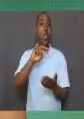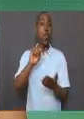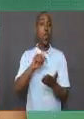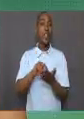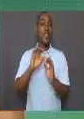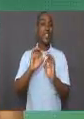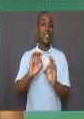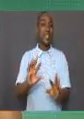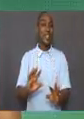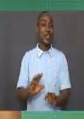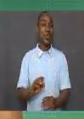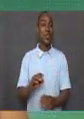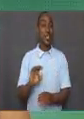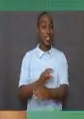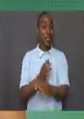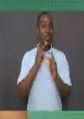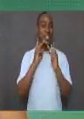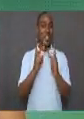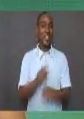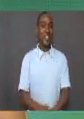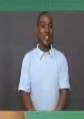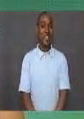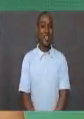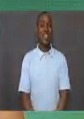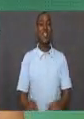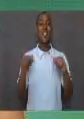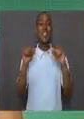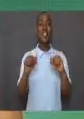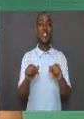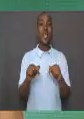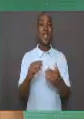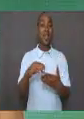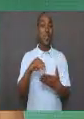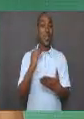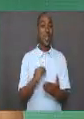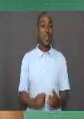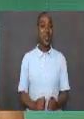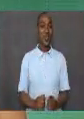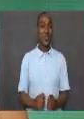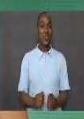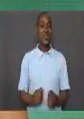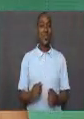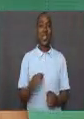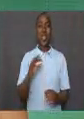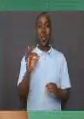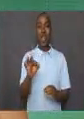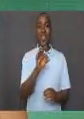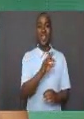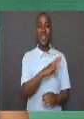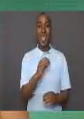cells. Today, we will be comparing plant and animal